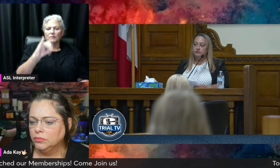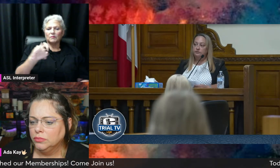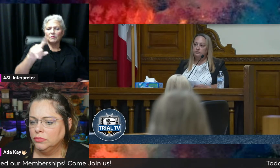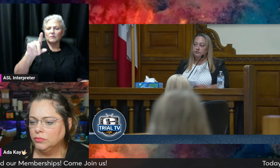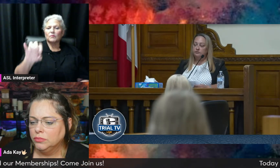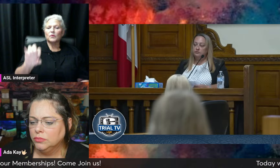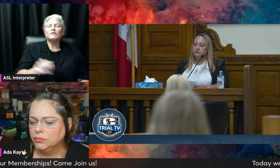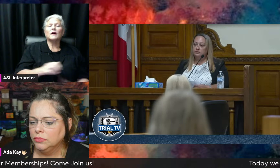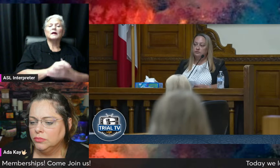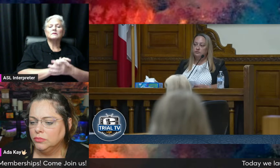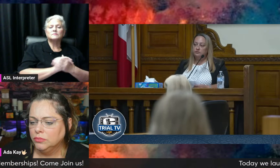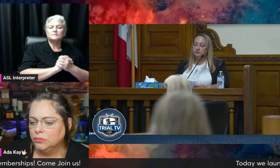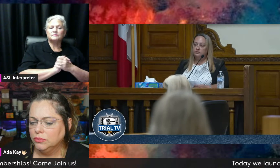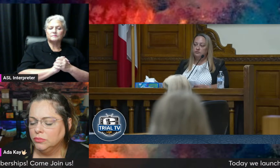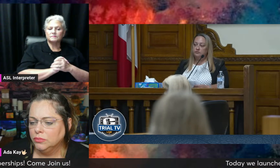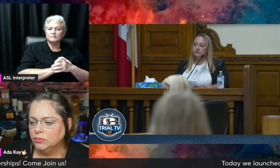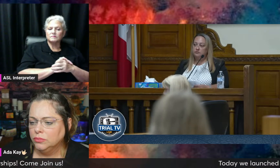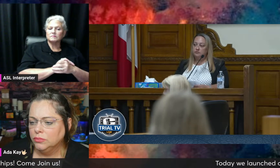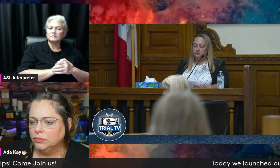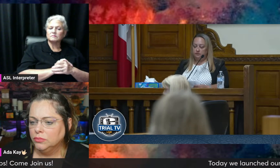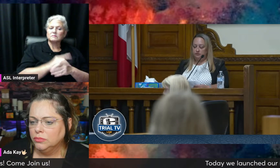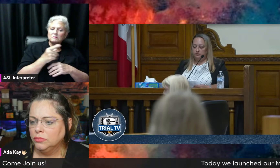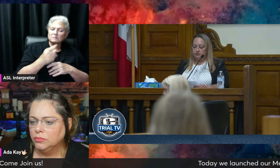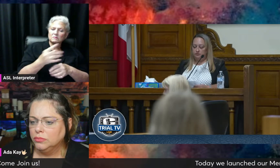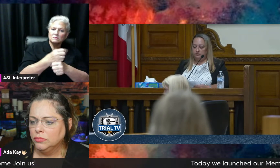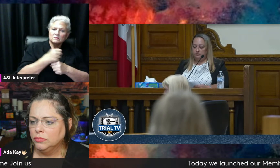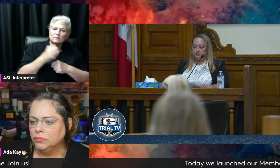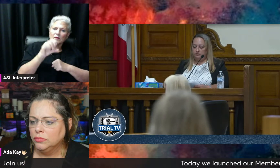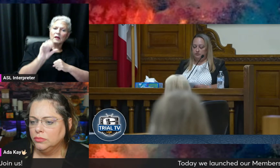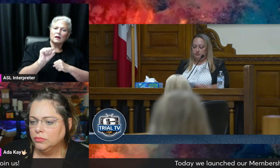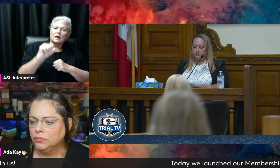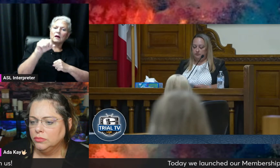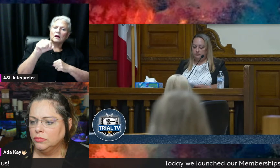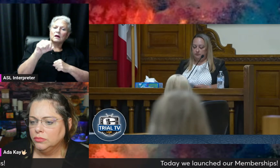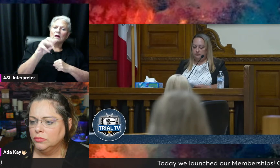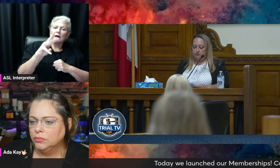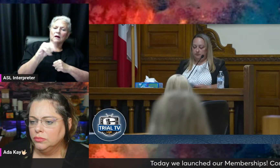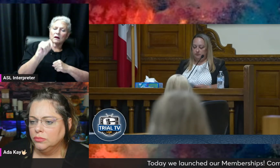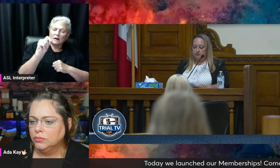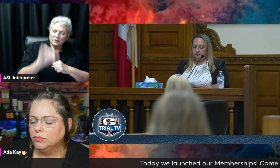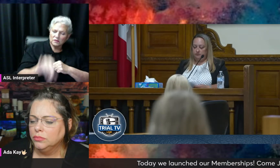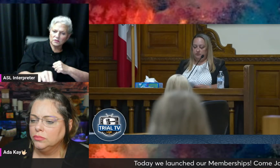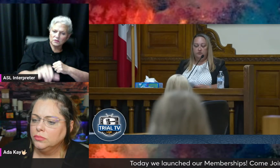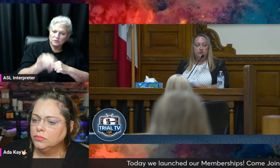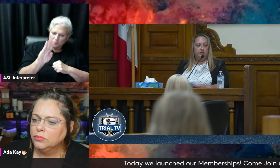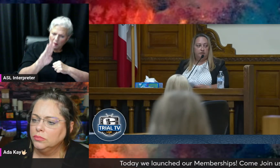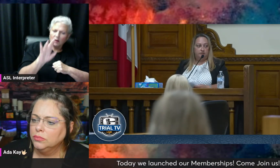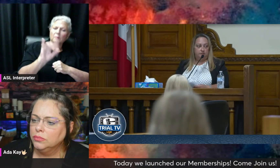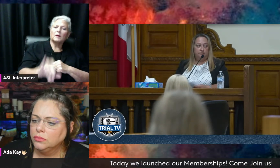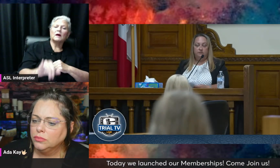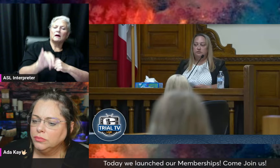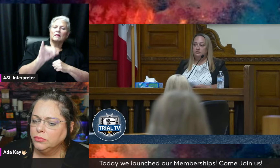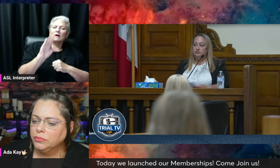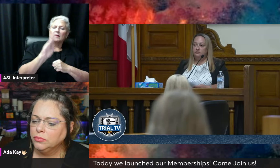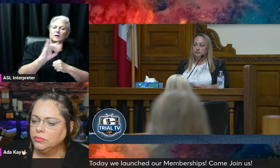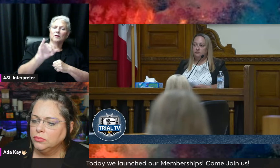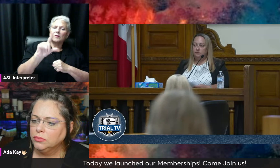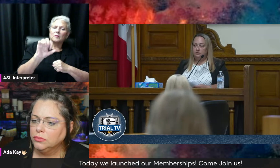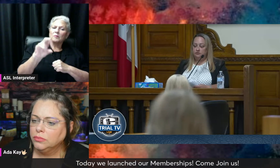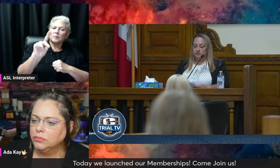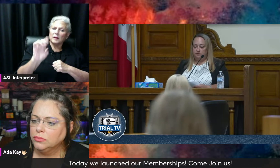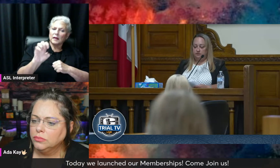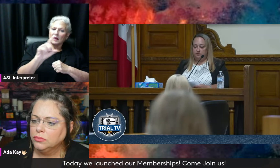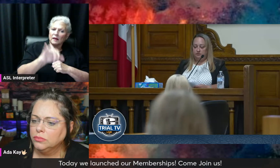contributor. Did you take swabs of the blade of that hatchet at some point? Yes. What